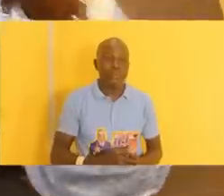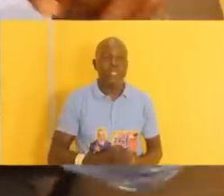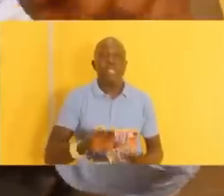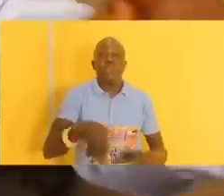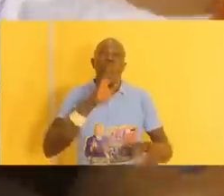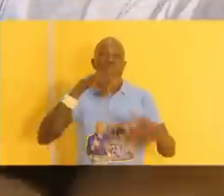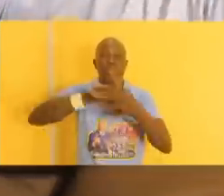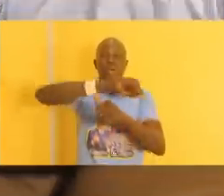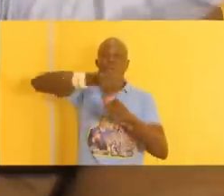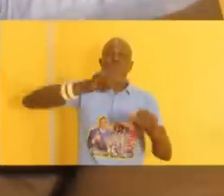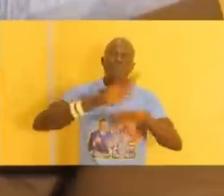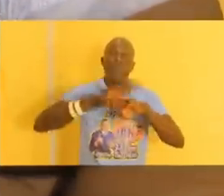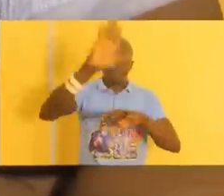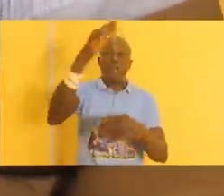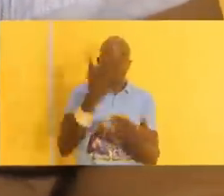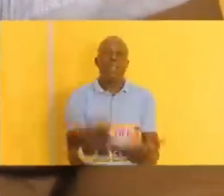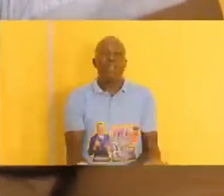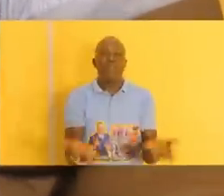let